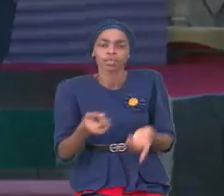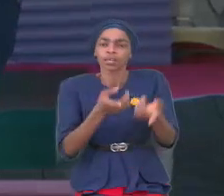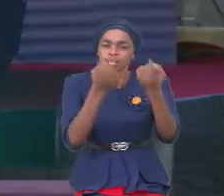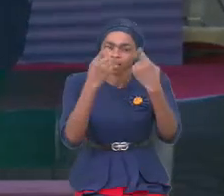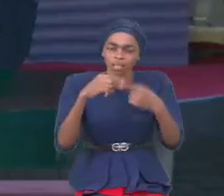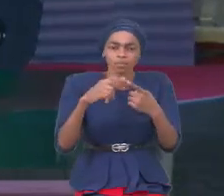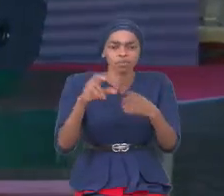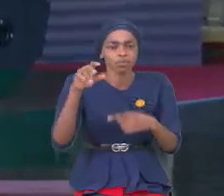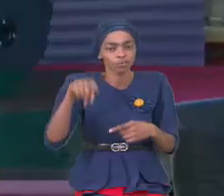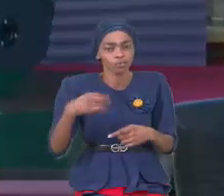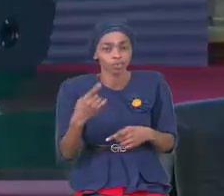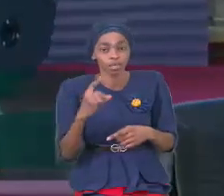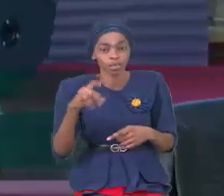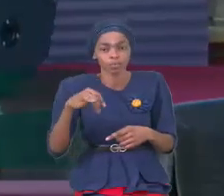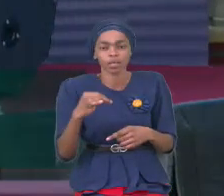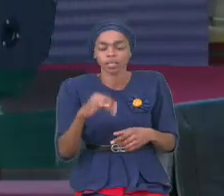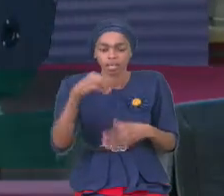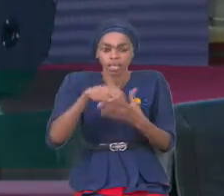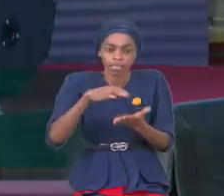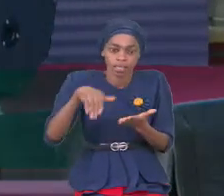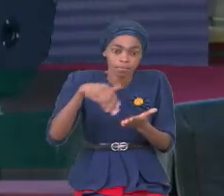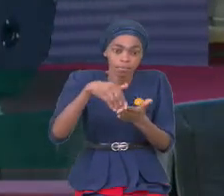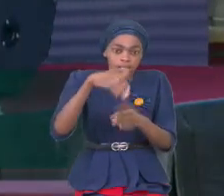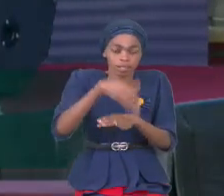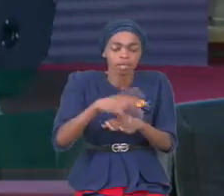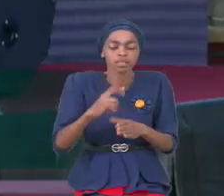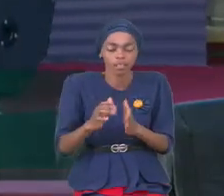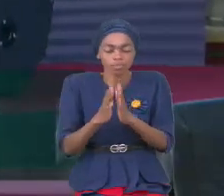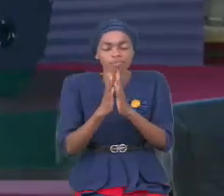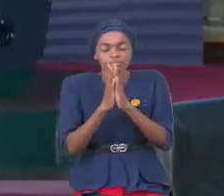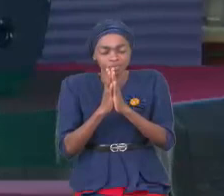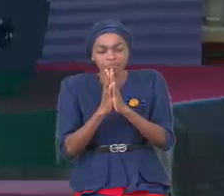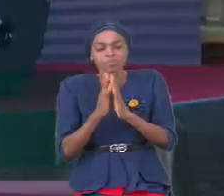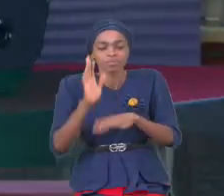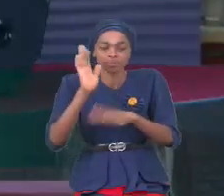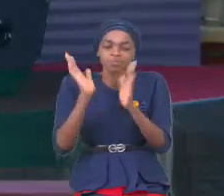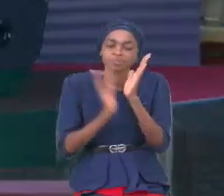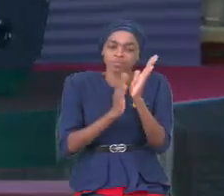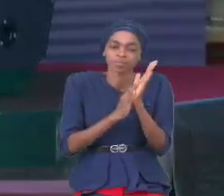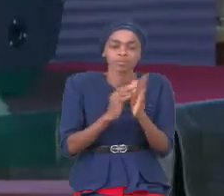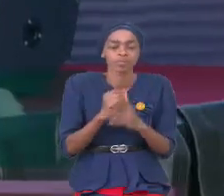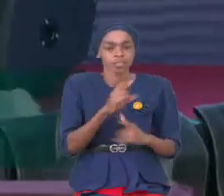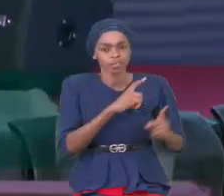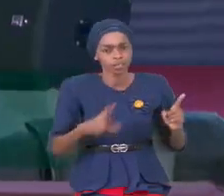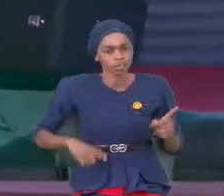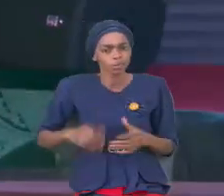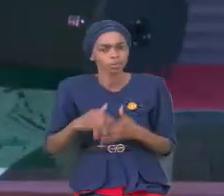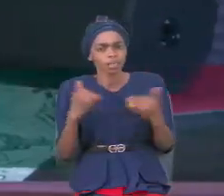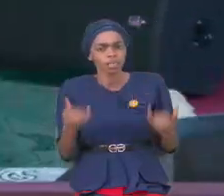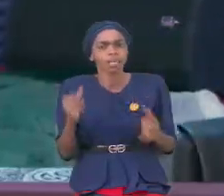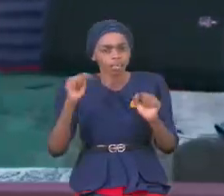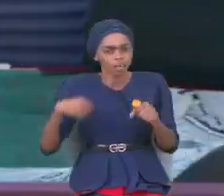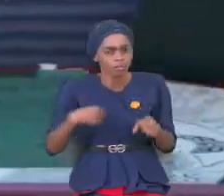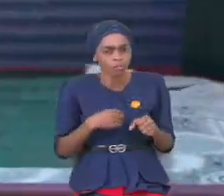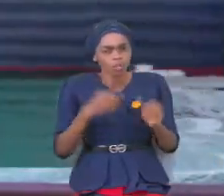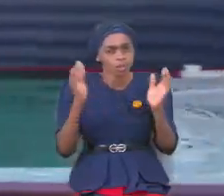in the midnight they still could sing and pray and praise the Lord? Can we praise God at any